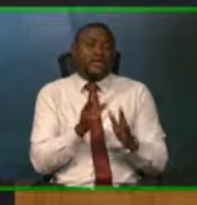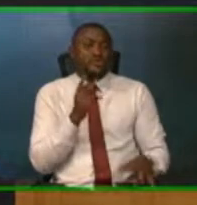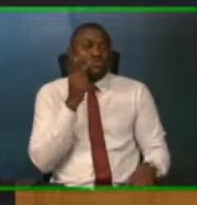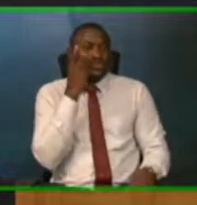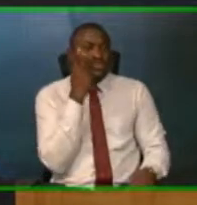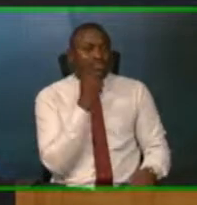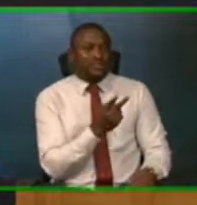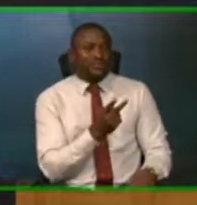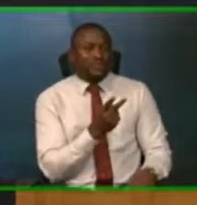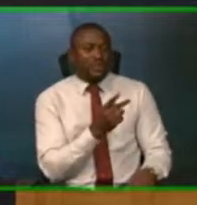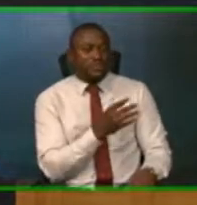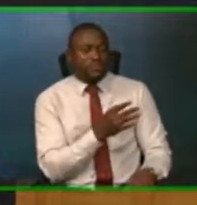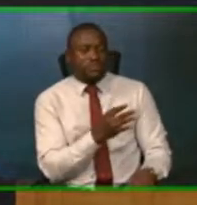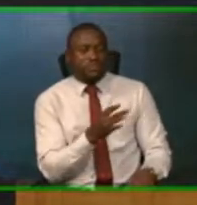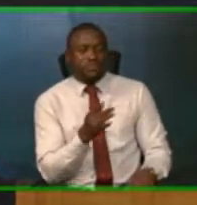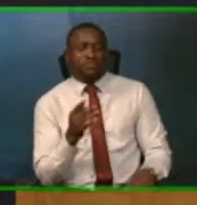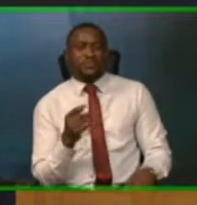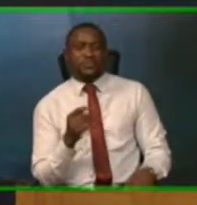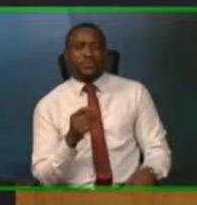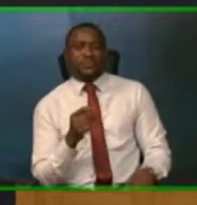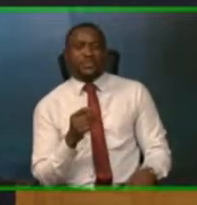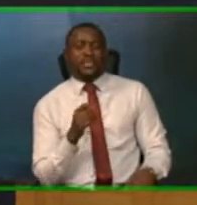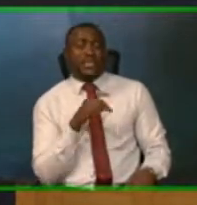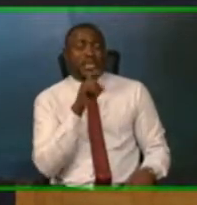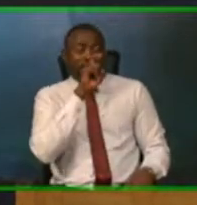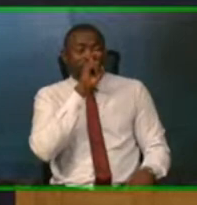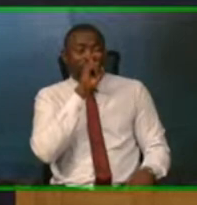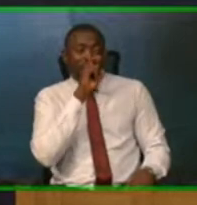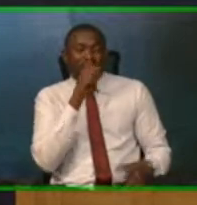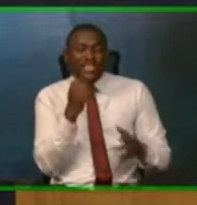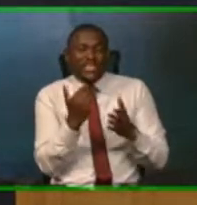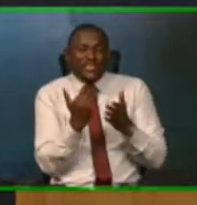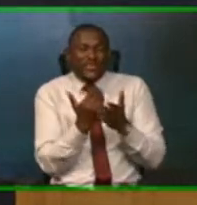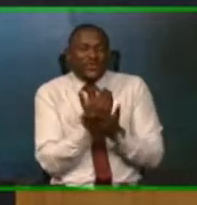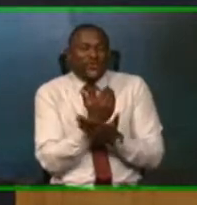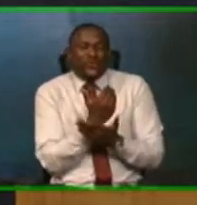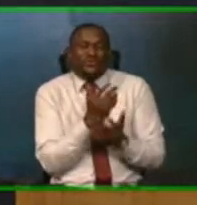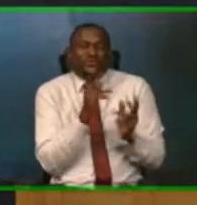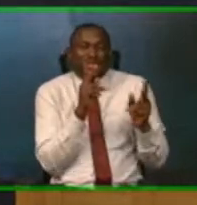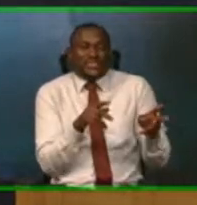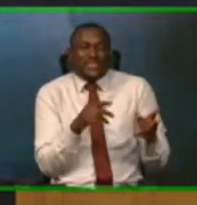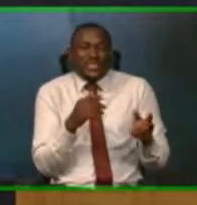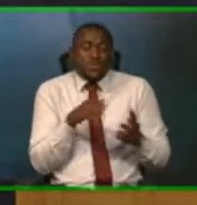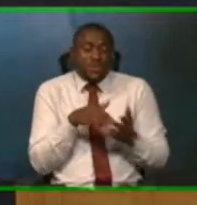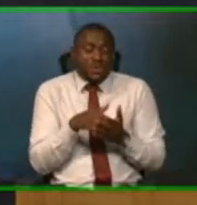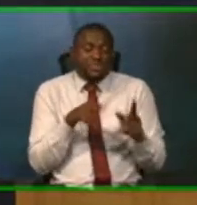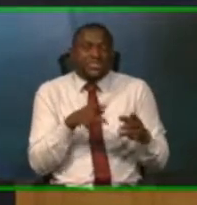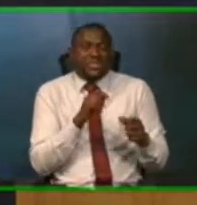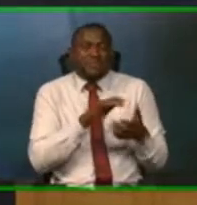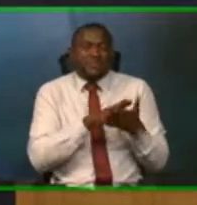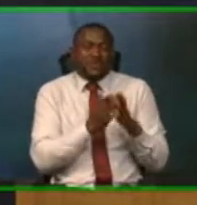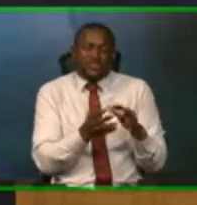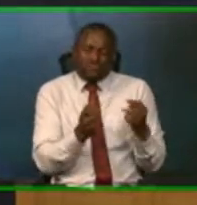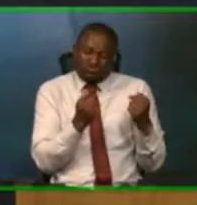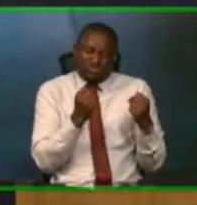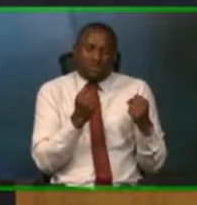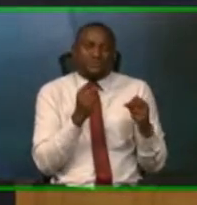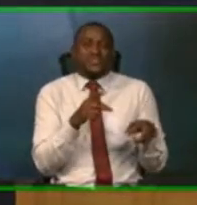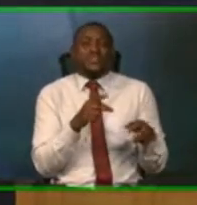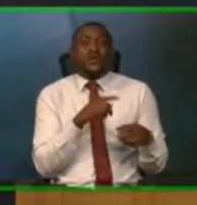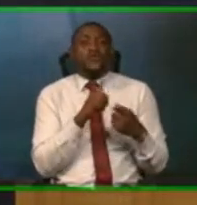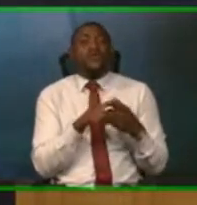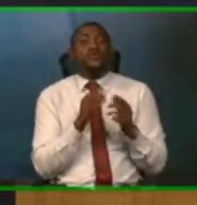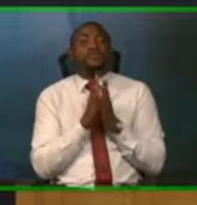fading version of that man, and like the eagle, a new version, a weak you can become a strong you when you pray.